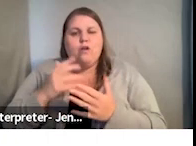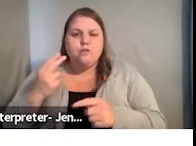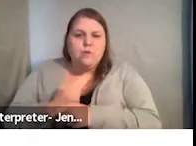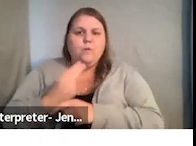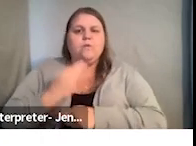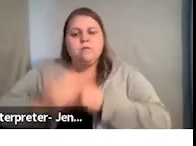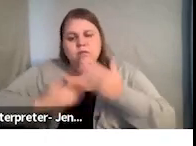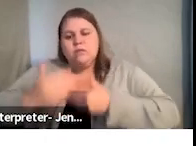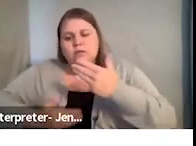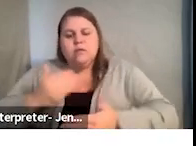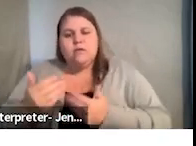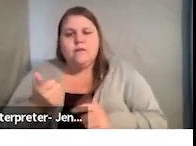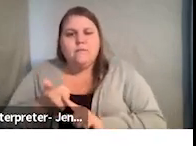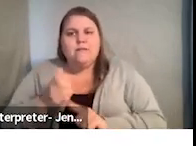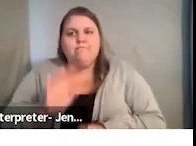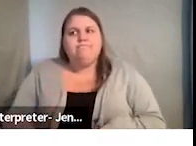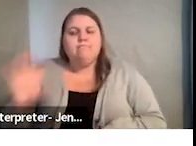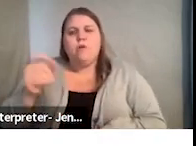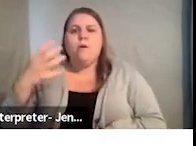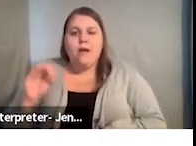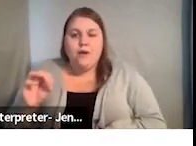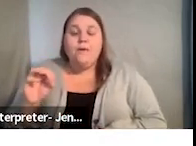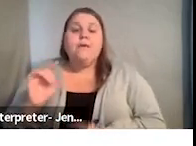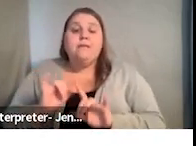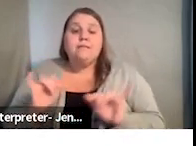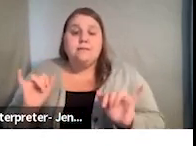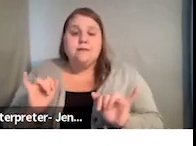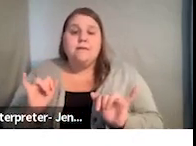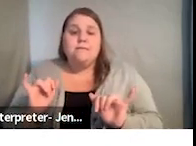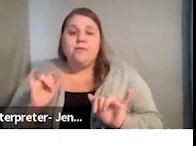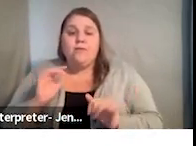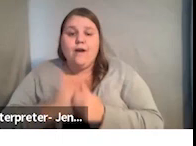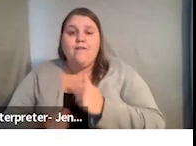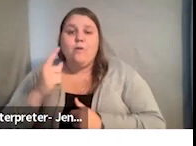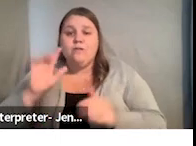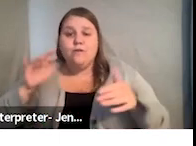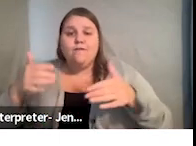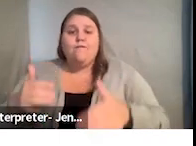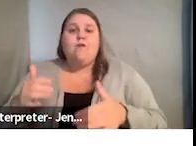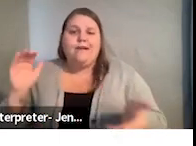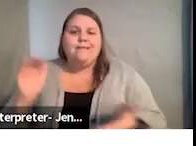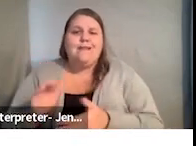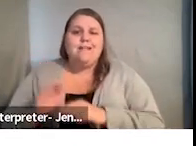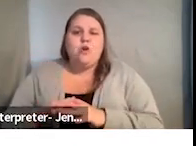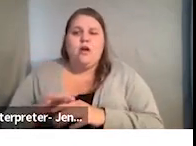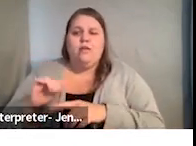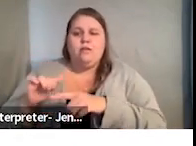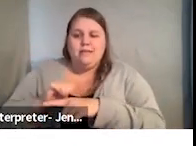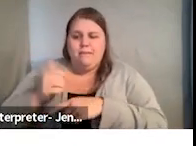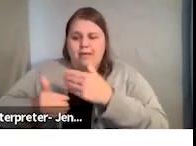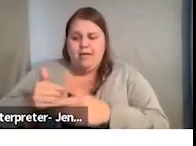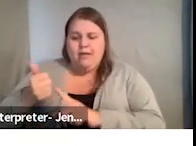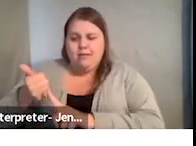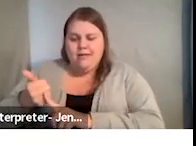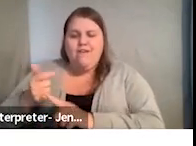move around Ohio, and for everyone to kind of focus less on the actual template and really look at the good